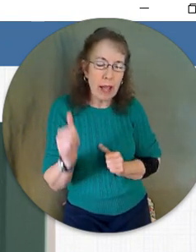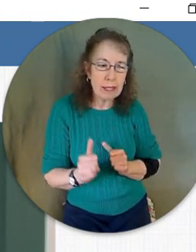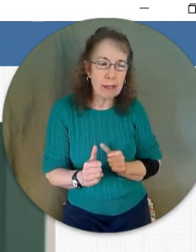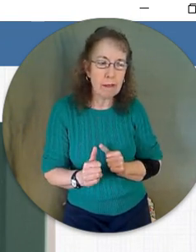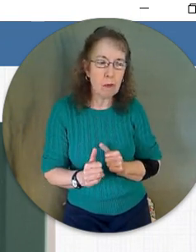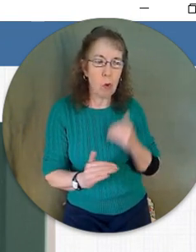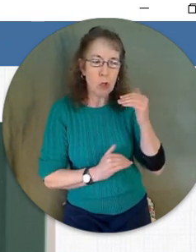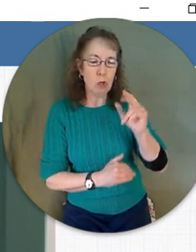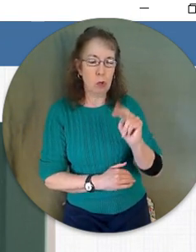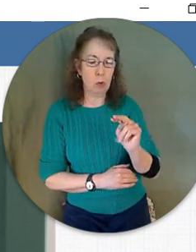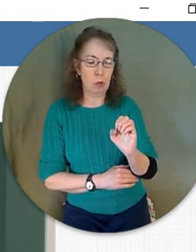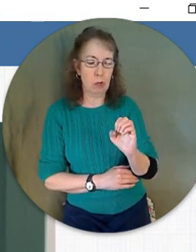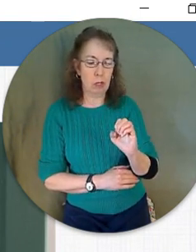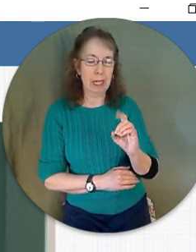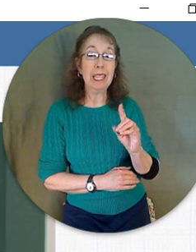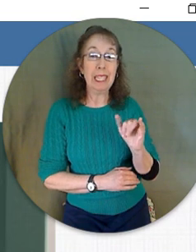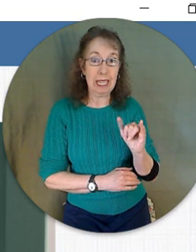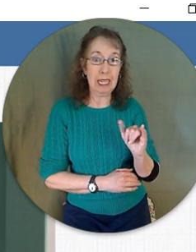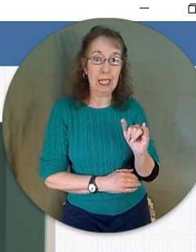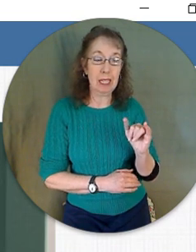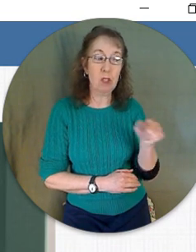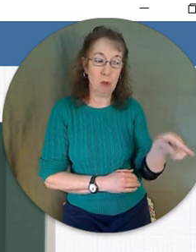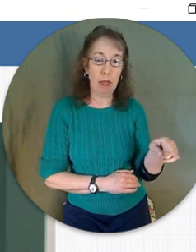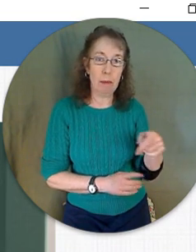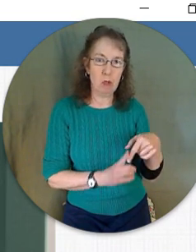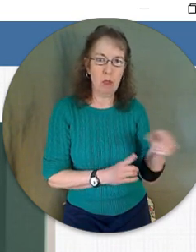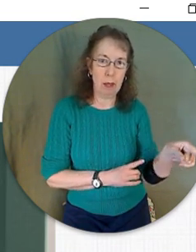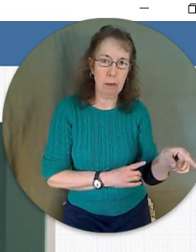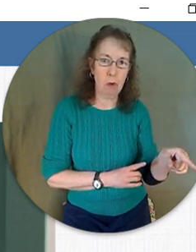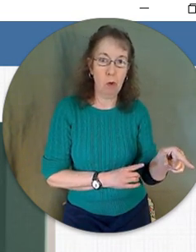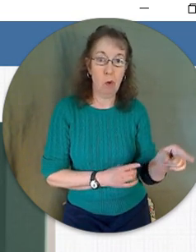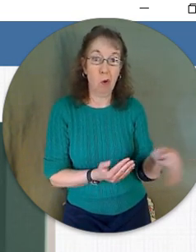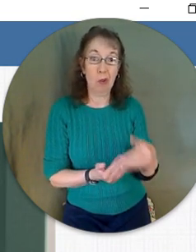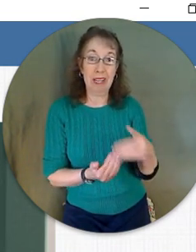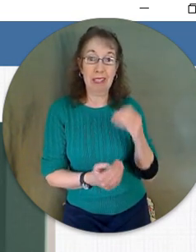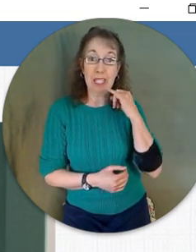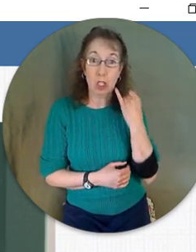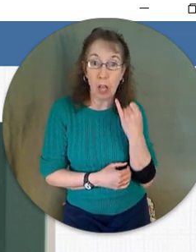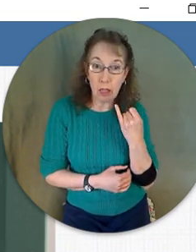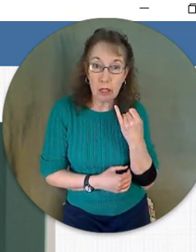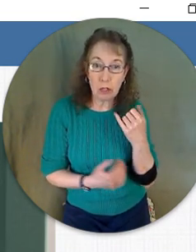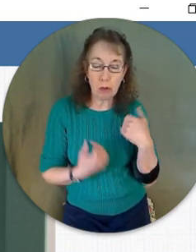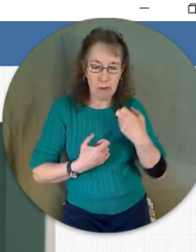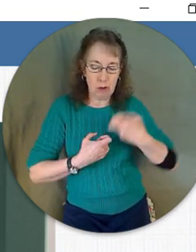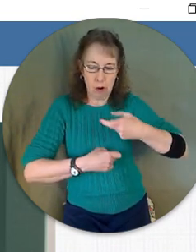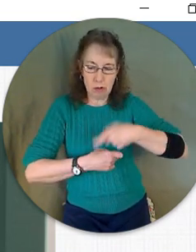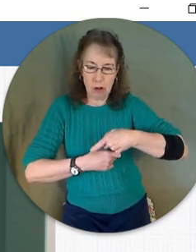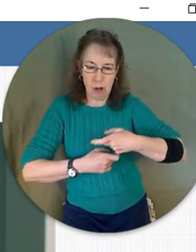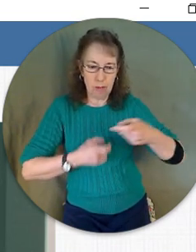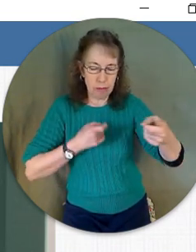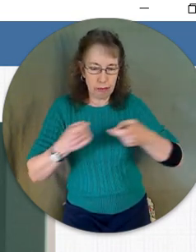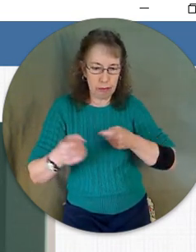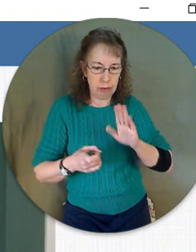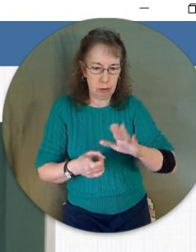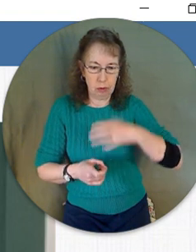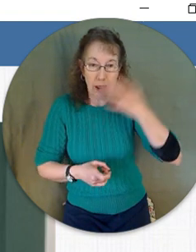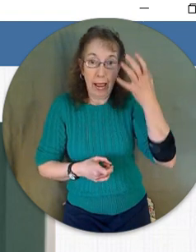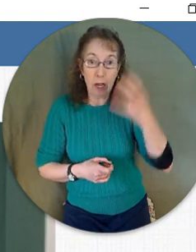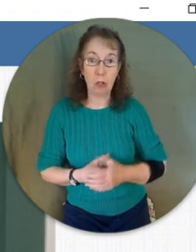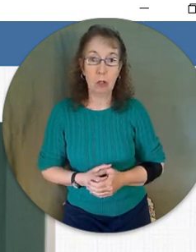else, being easily jealous and having difficult time controlling your anger,